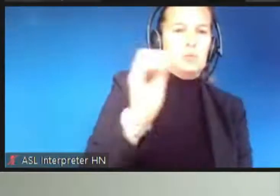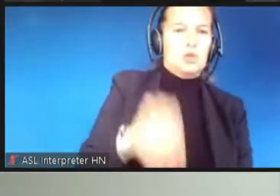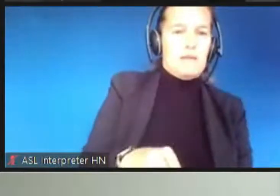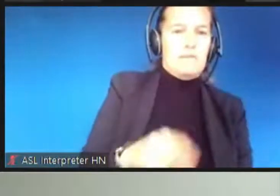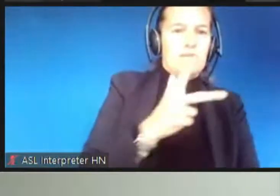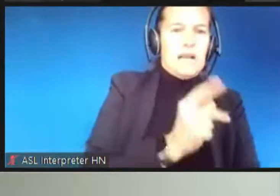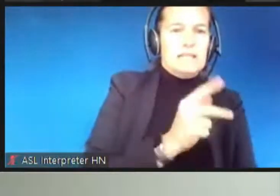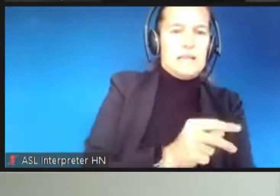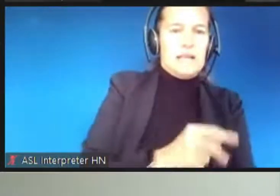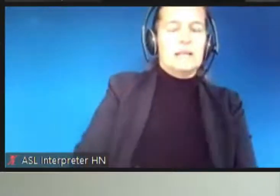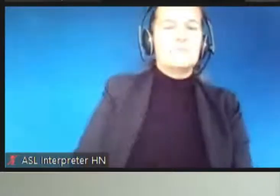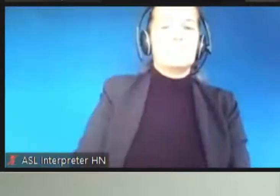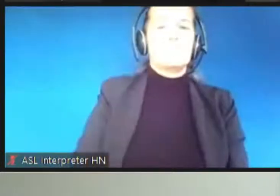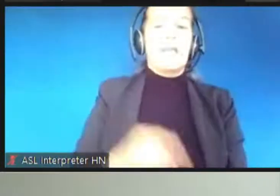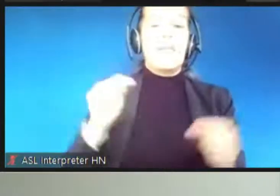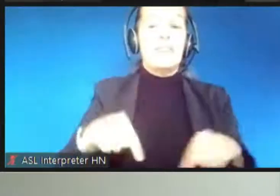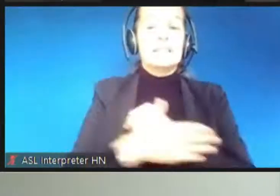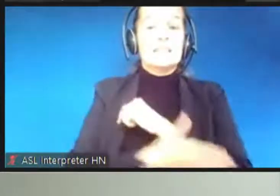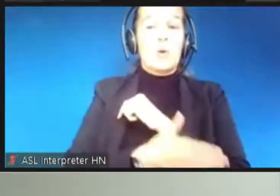vaccinated. In our county,